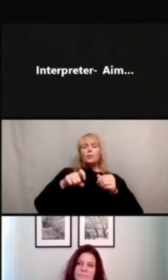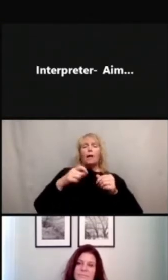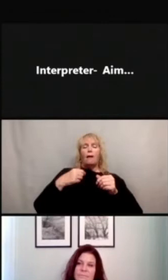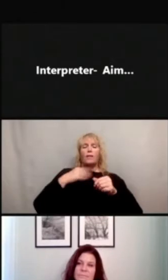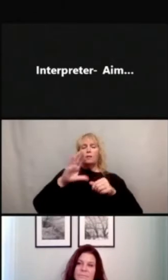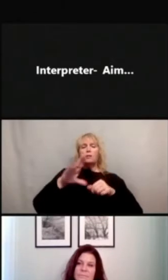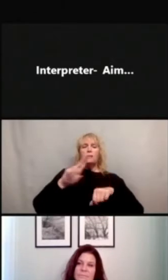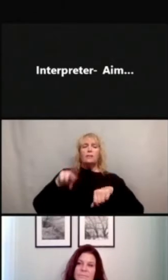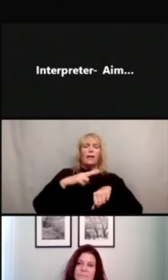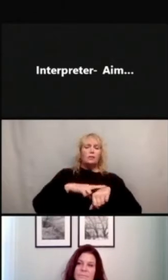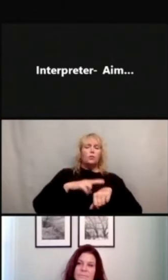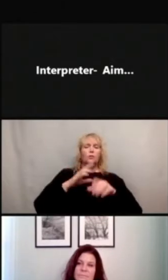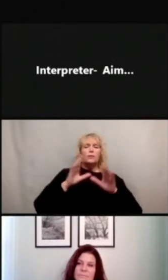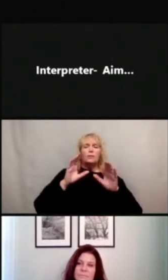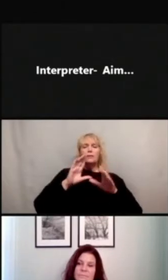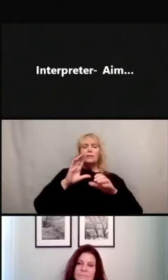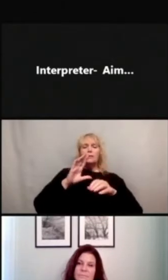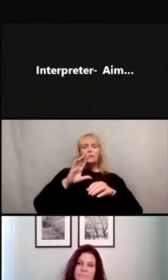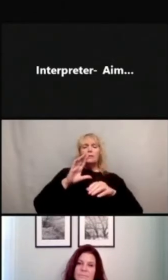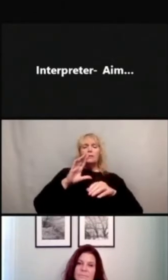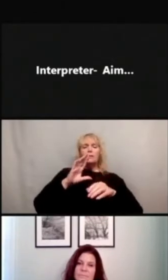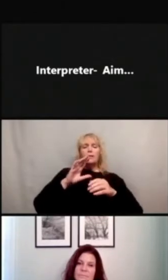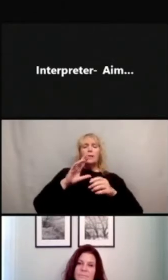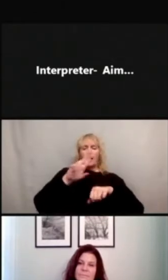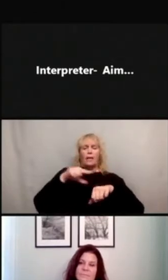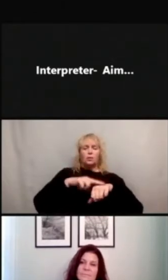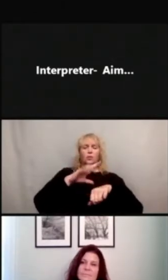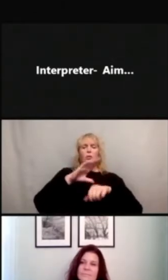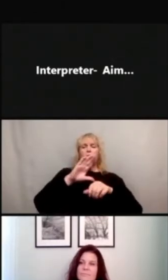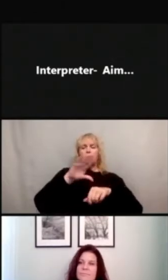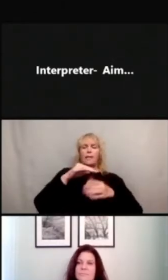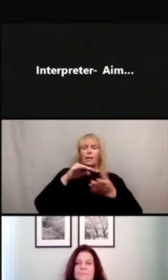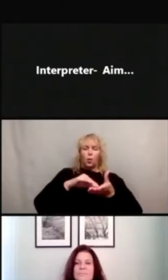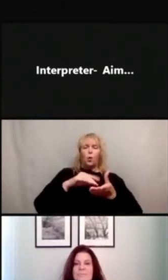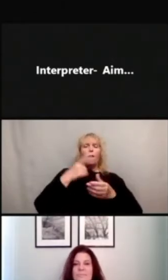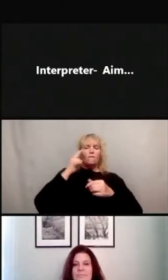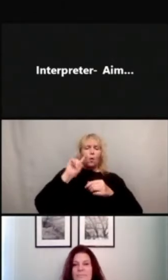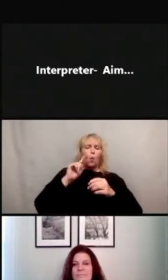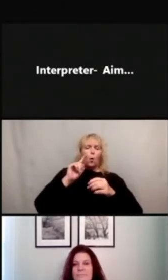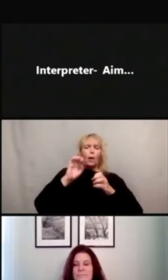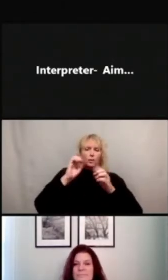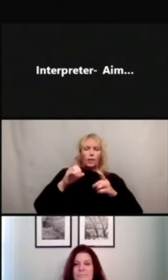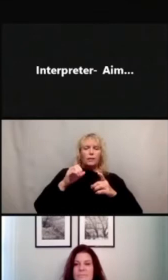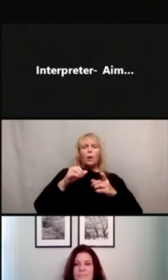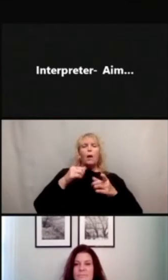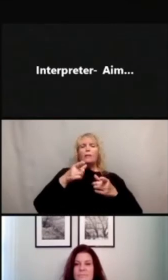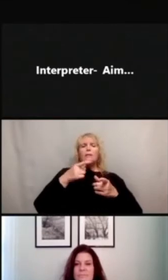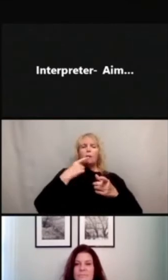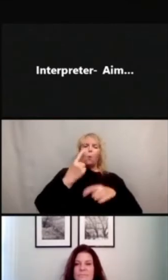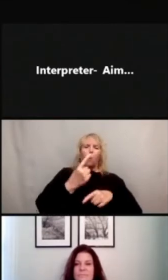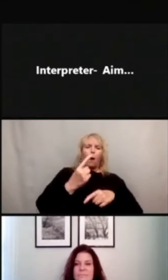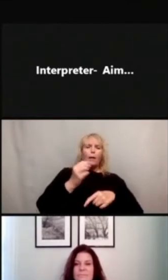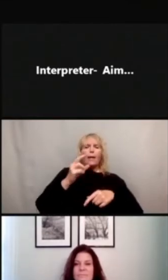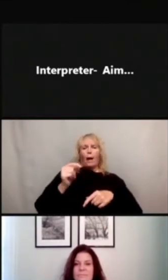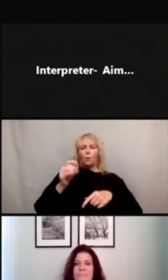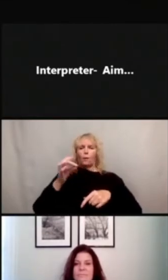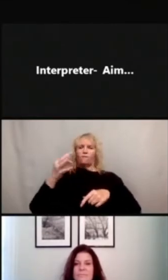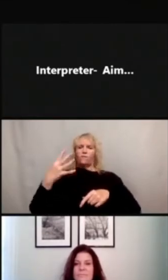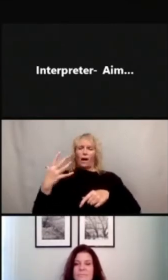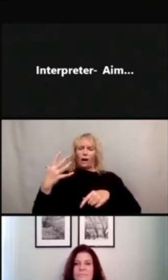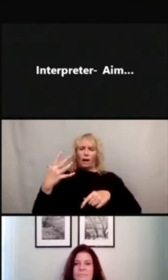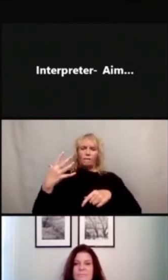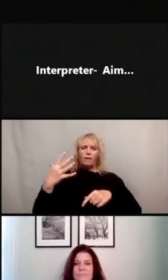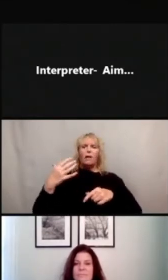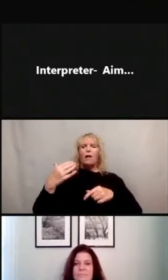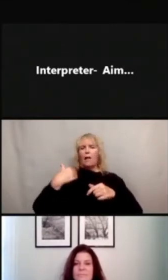Statistics, about 1 in 5 adults have less than basic literacy skills. And nearly 1 in 3 have less